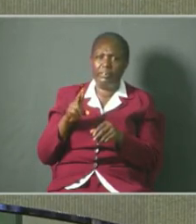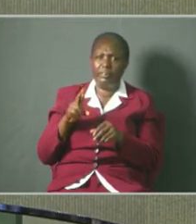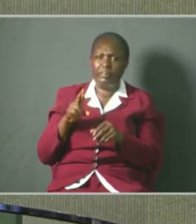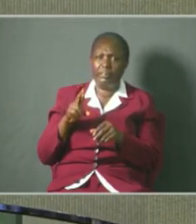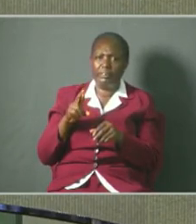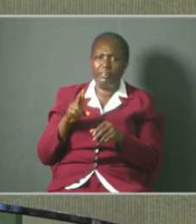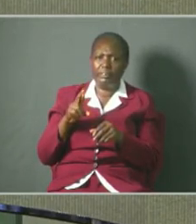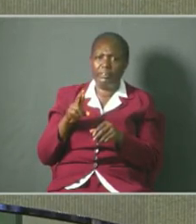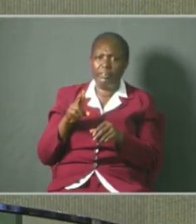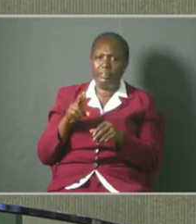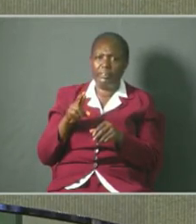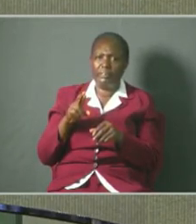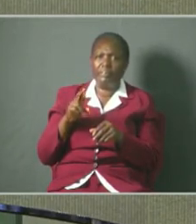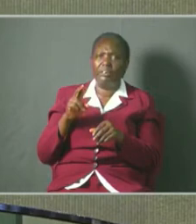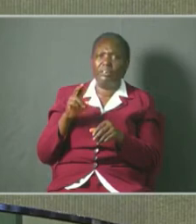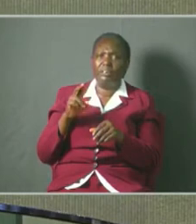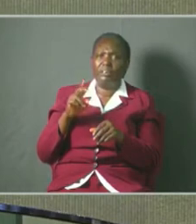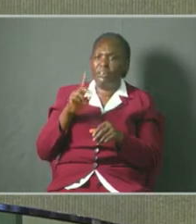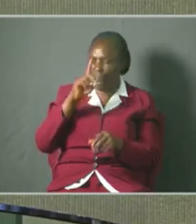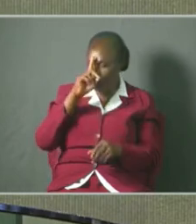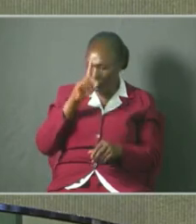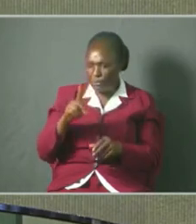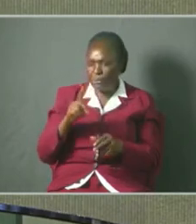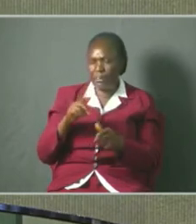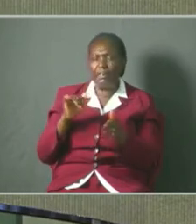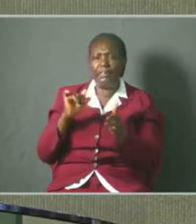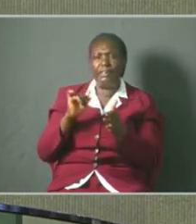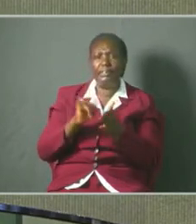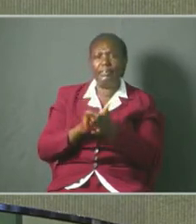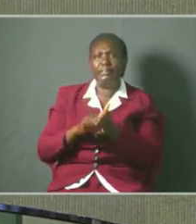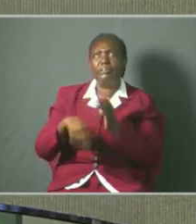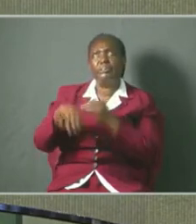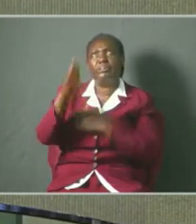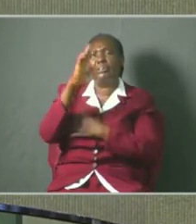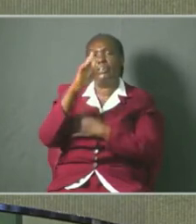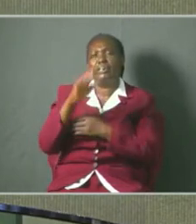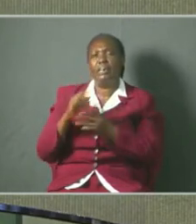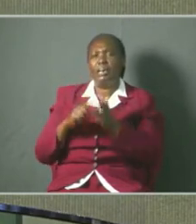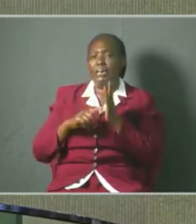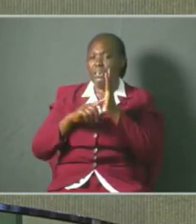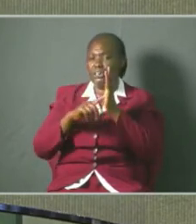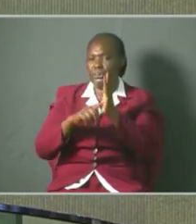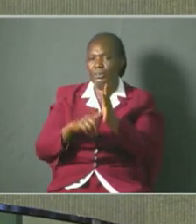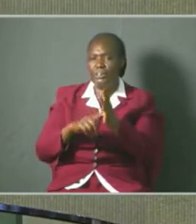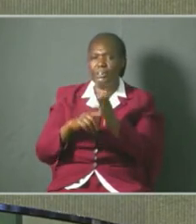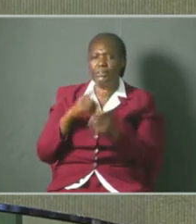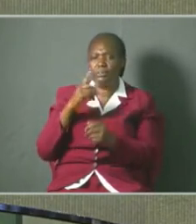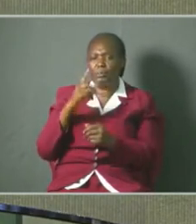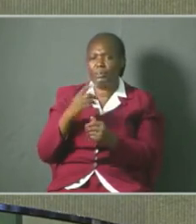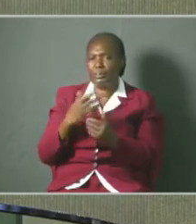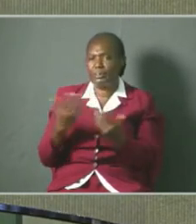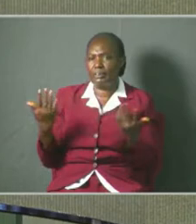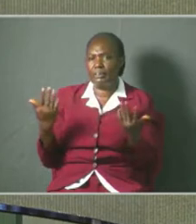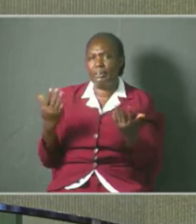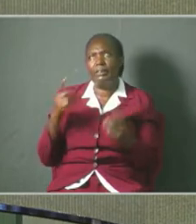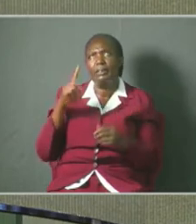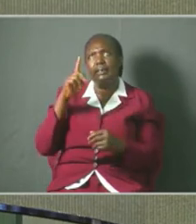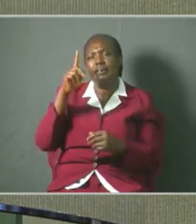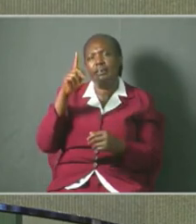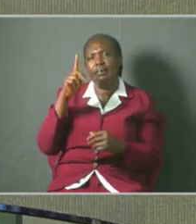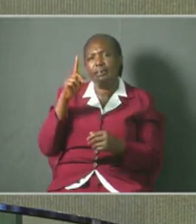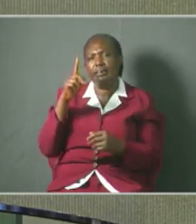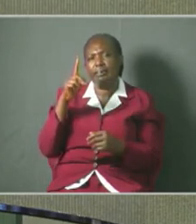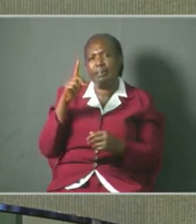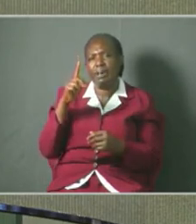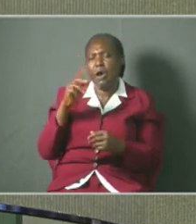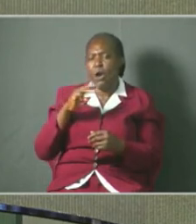be possible, because the Lord God has only assured us one thing, that we have to do